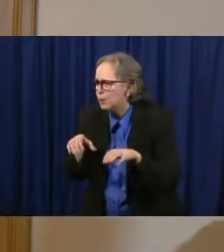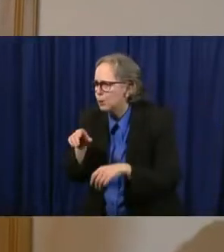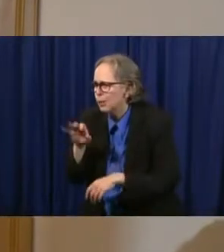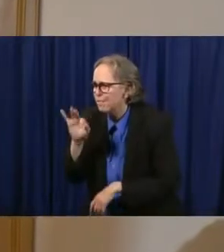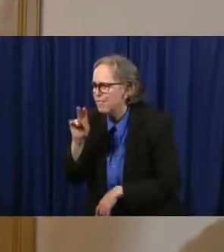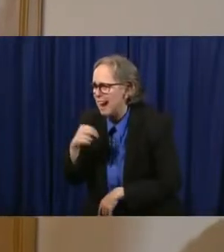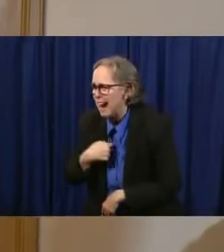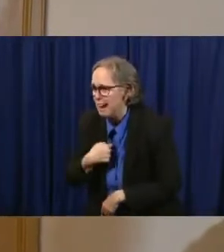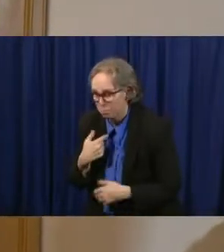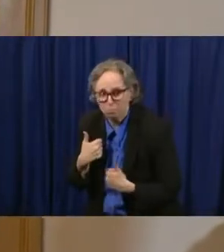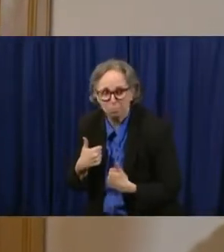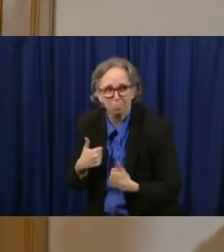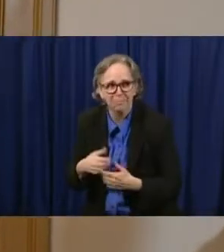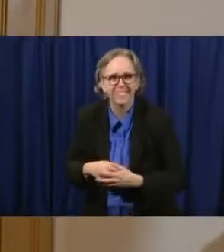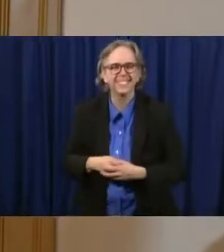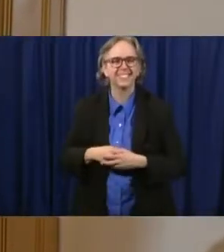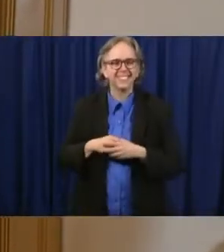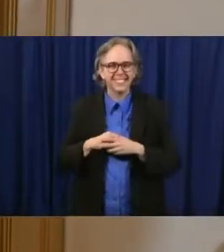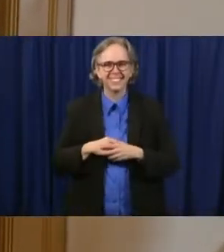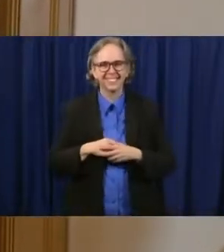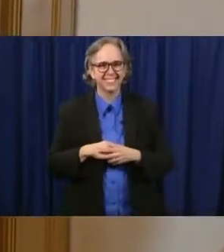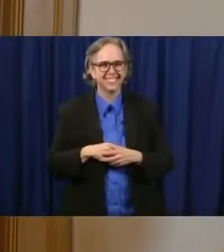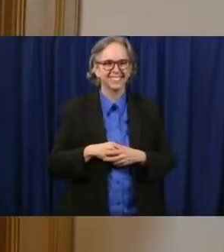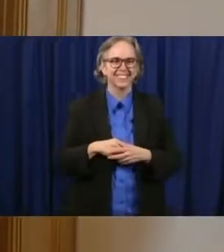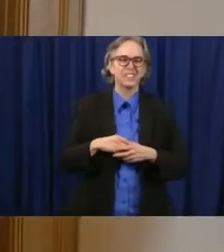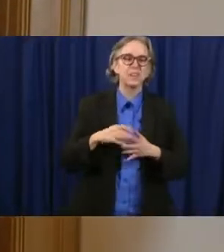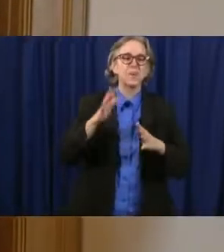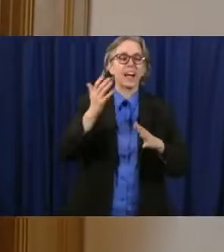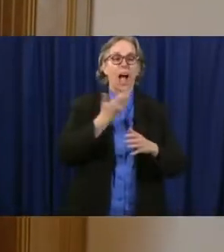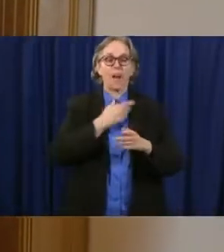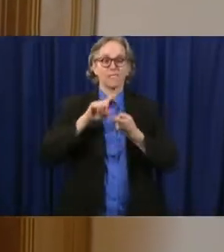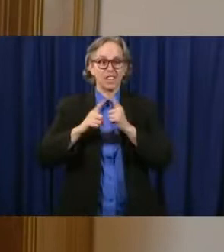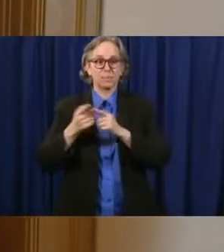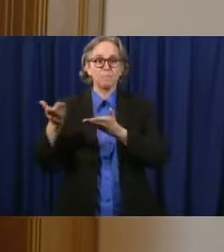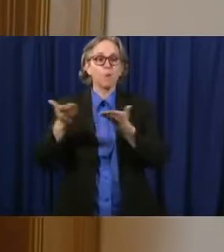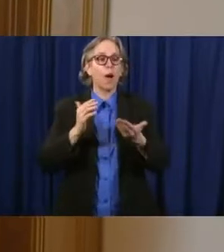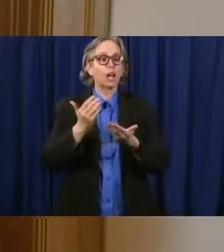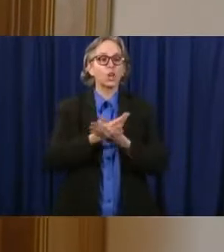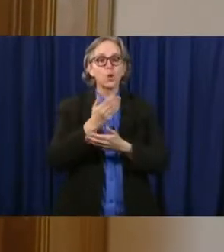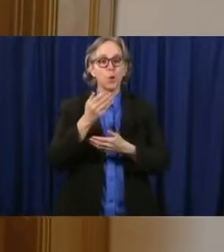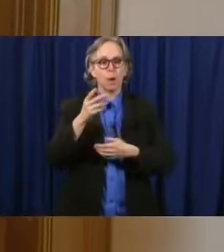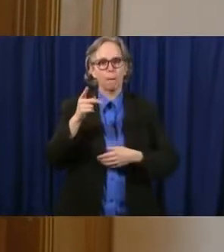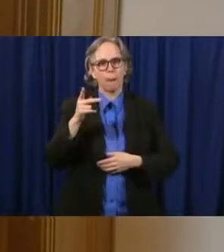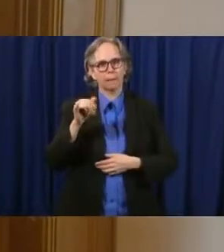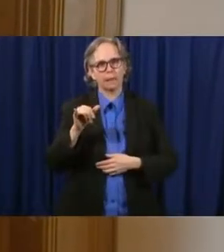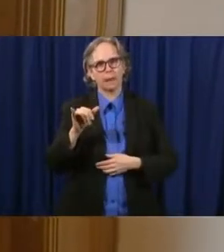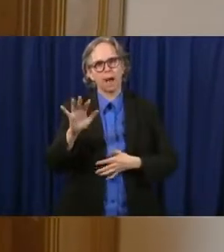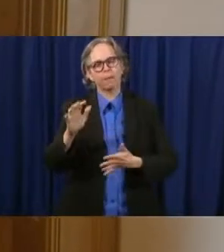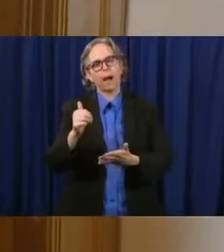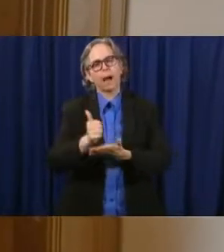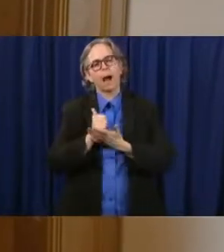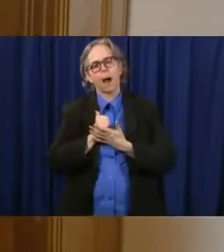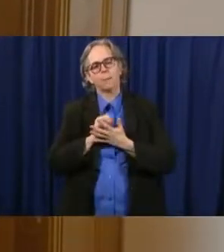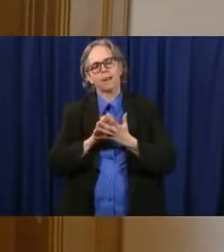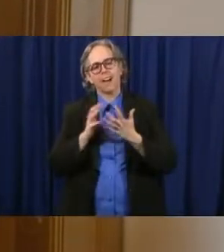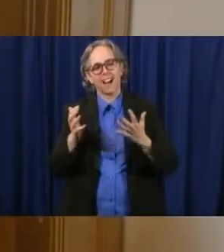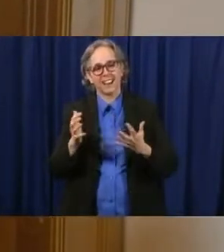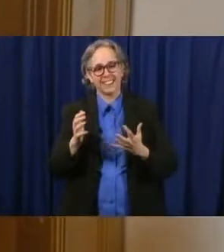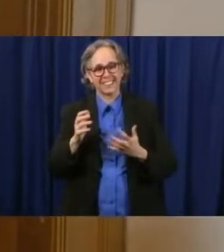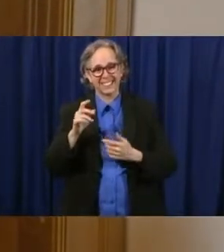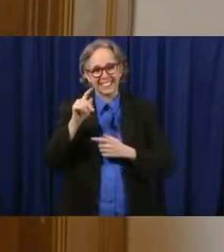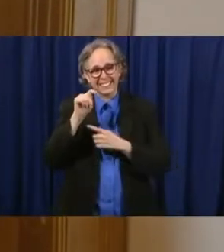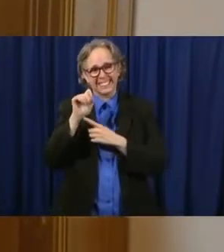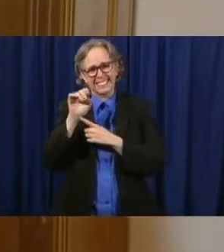So a week ago, one of our friends brought us a new puppy, and that's really helped a lot because we lost Teddy before Christmas, and now we have a